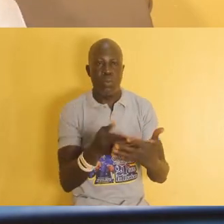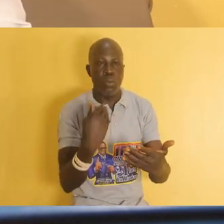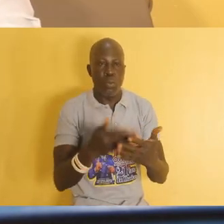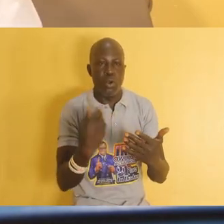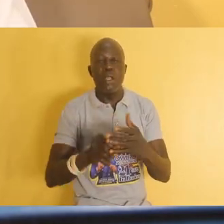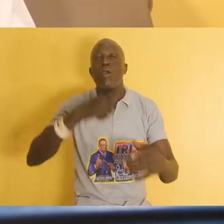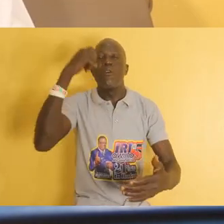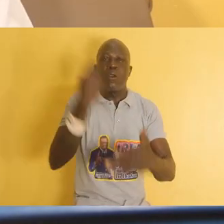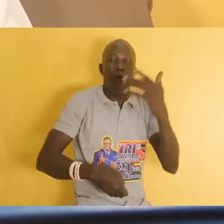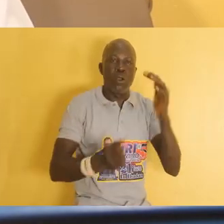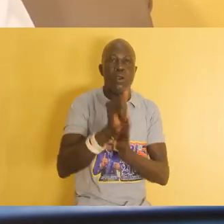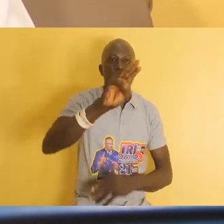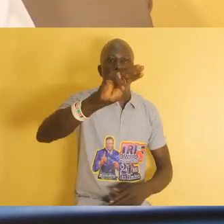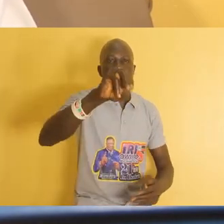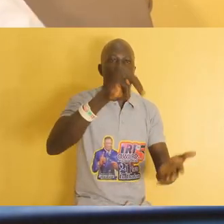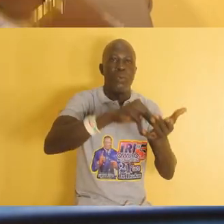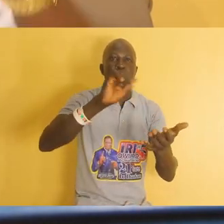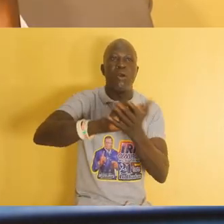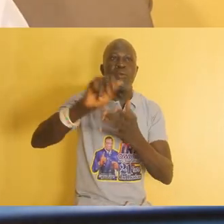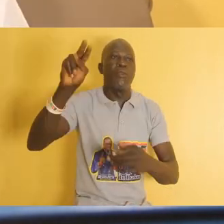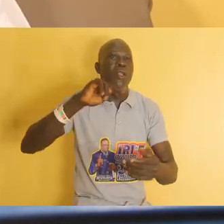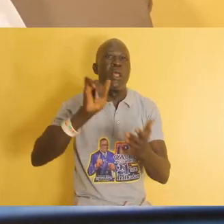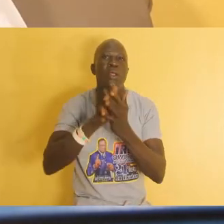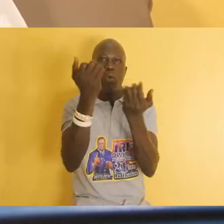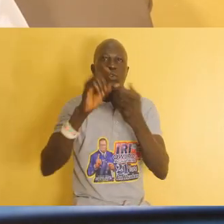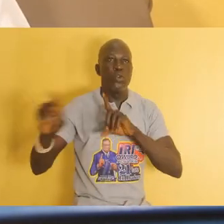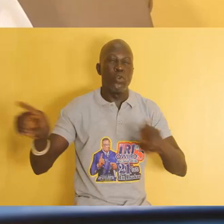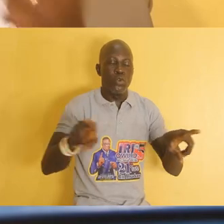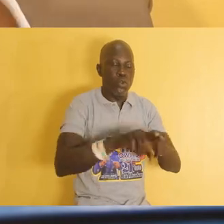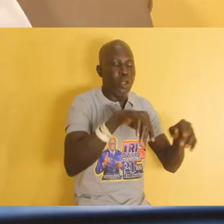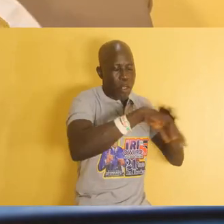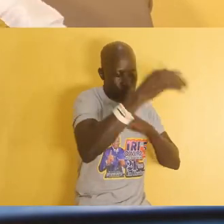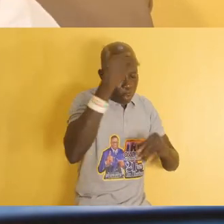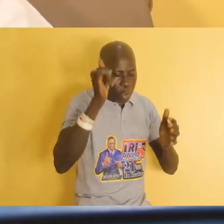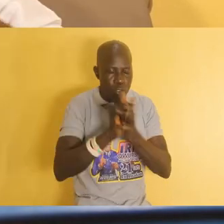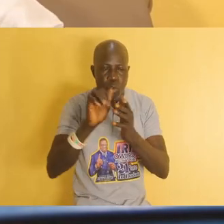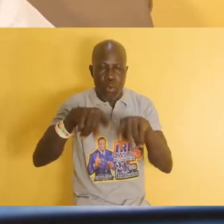It cost millions of naira. Oh no, I need a collar. But I'm a shebe. But we'll do so.